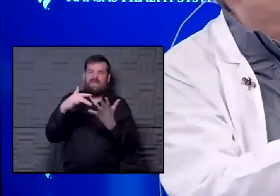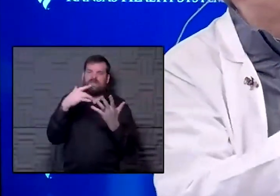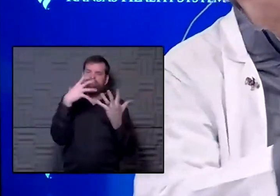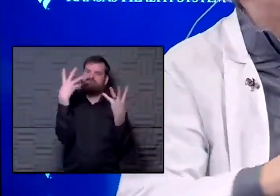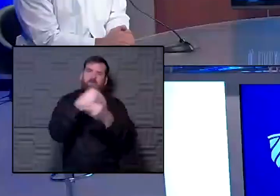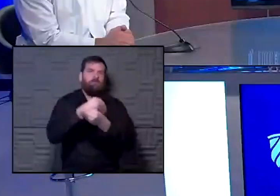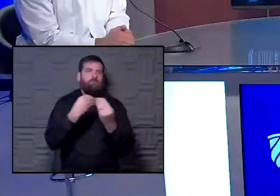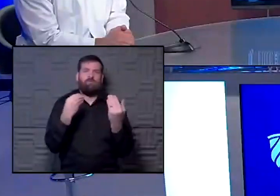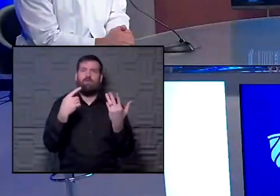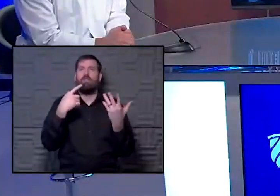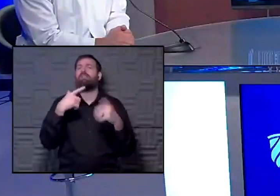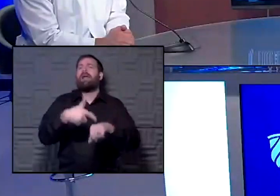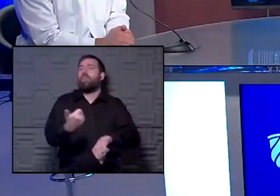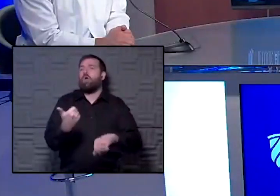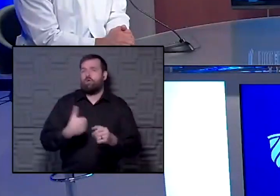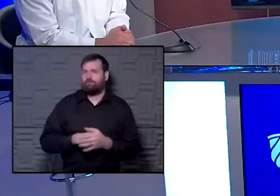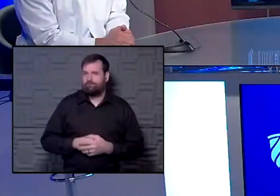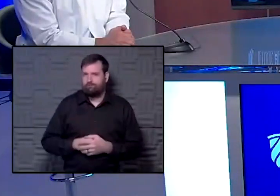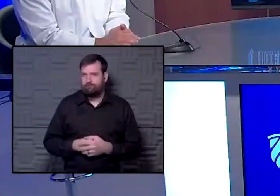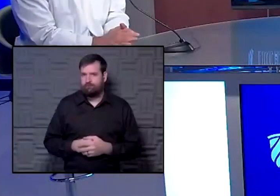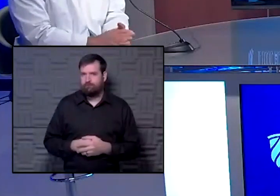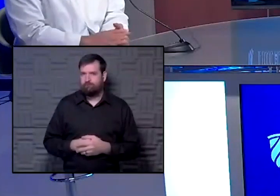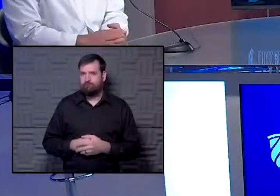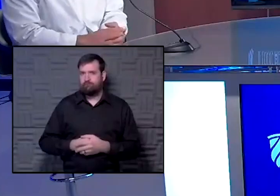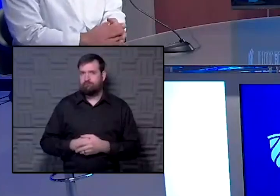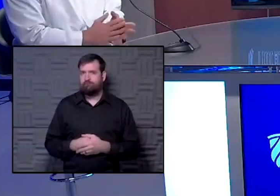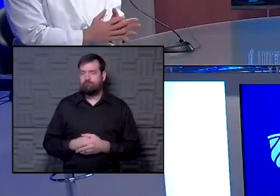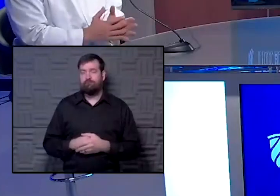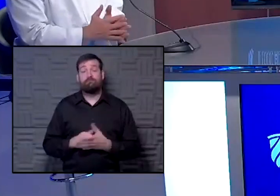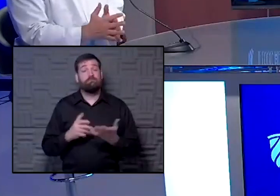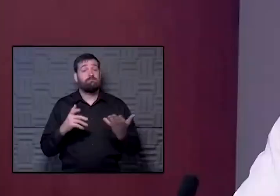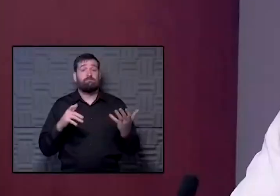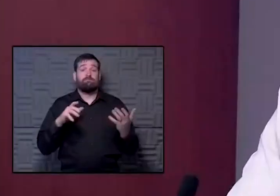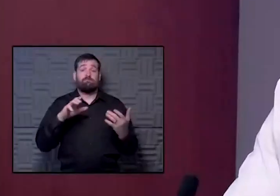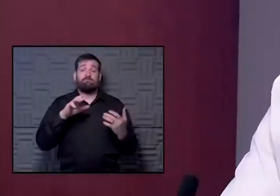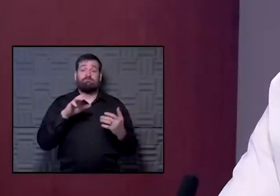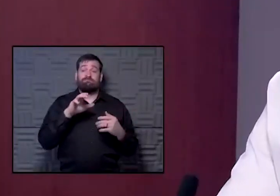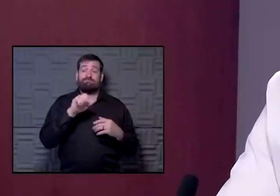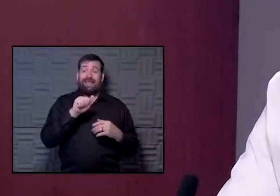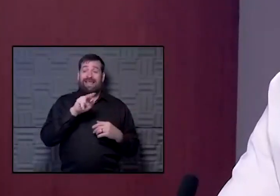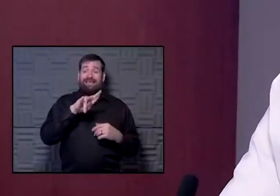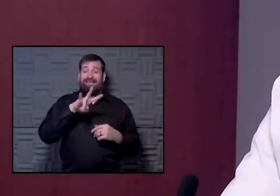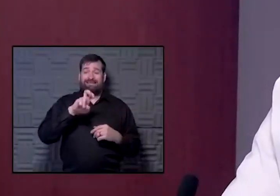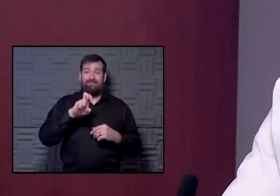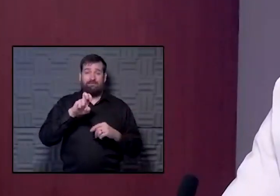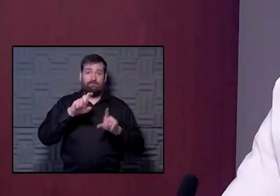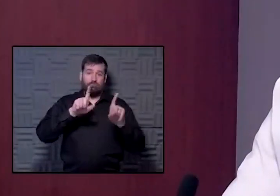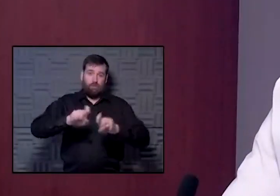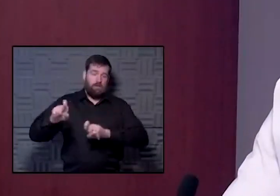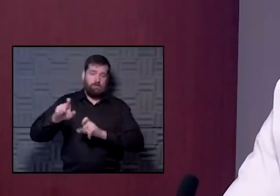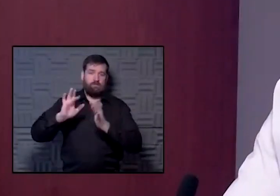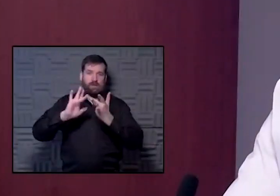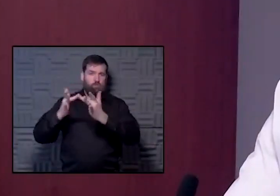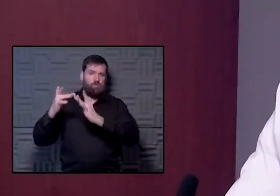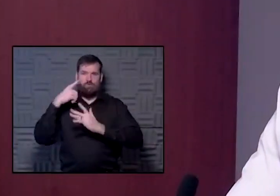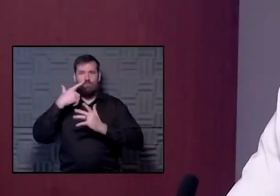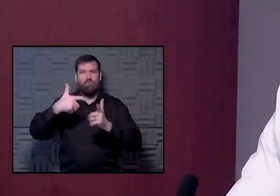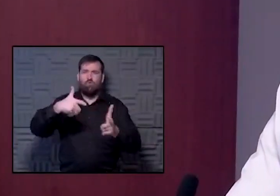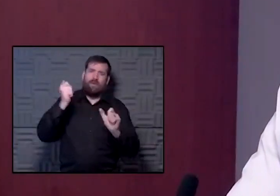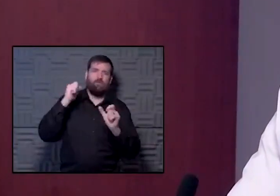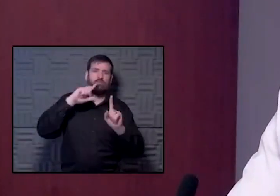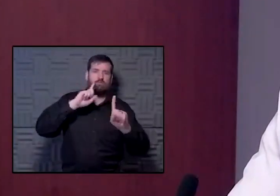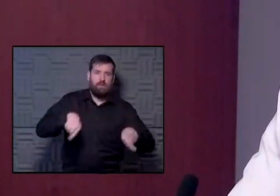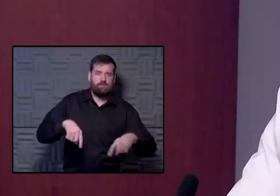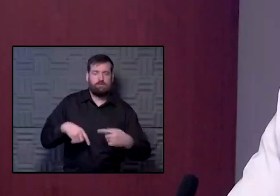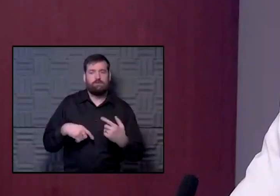How long then? Yeah, so, the active trial network was really set up to be a quick response,